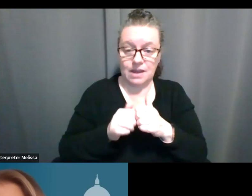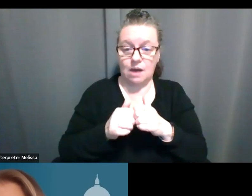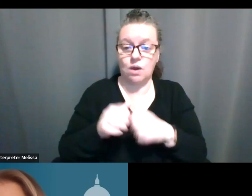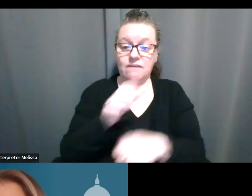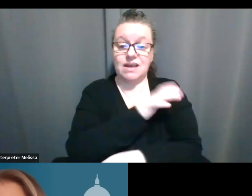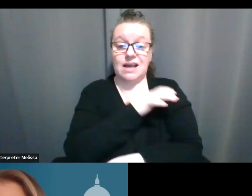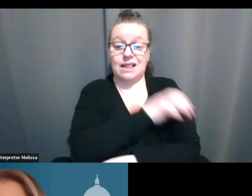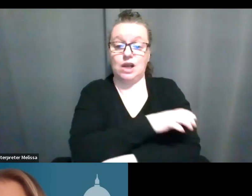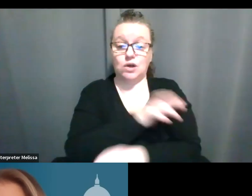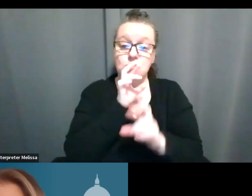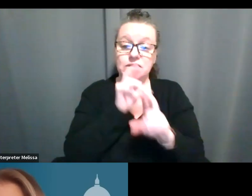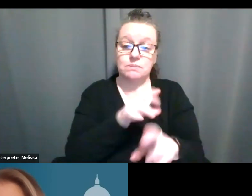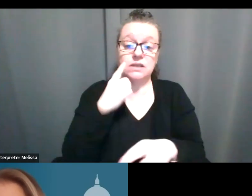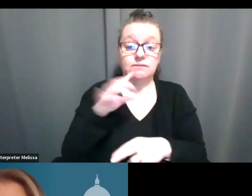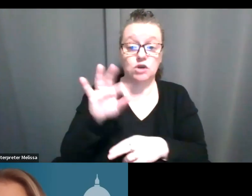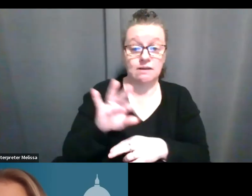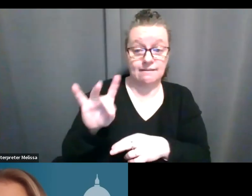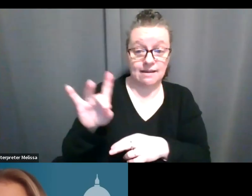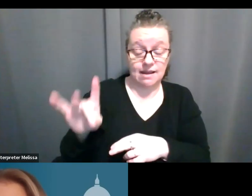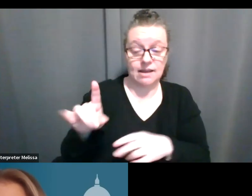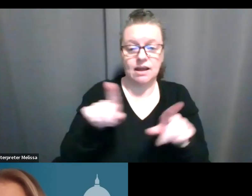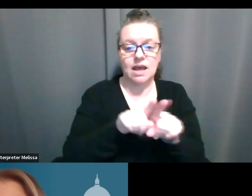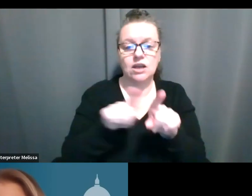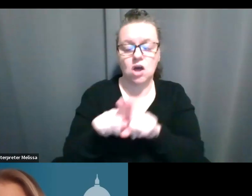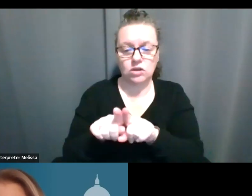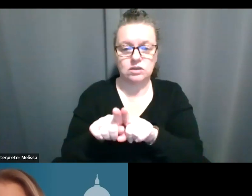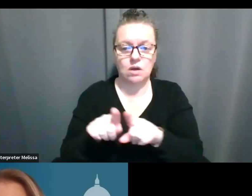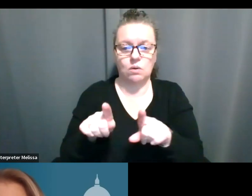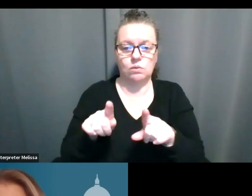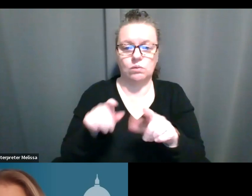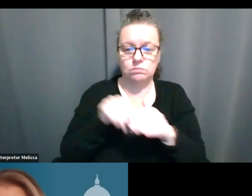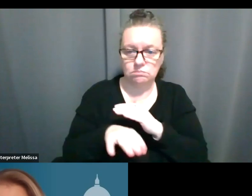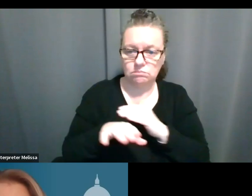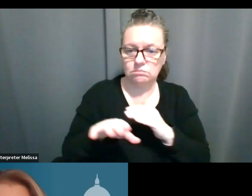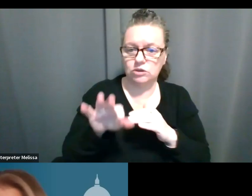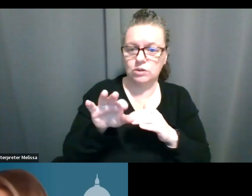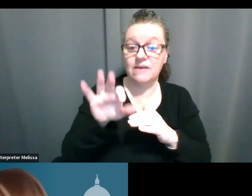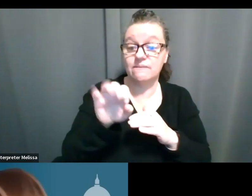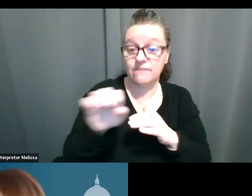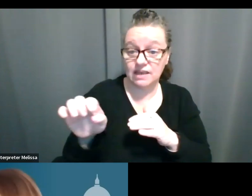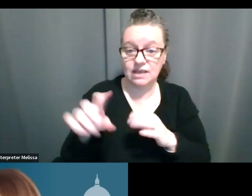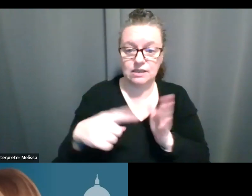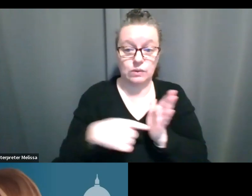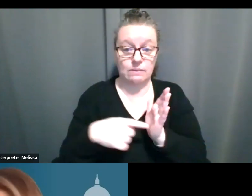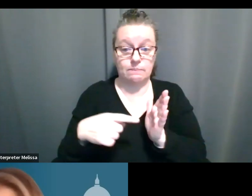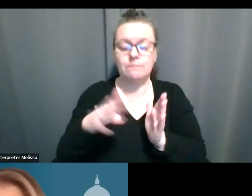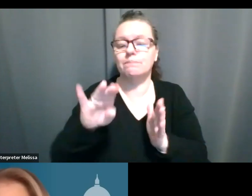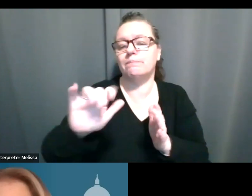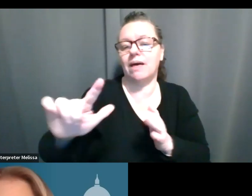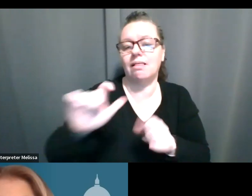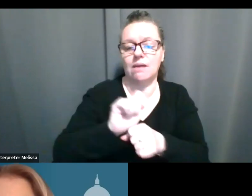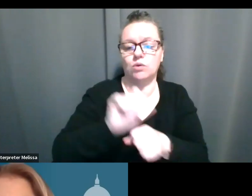clinical response for 988, and how we're also tapping in the feed, right? And so the bill I'm working on, which is House